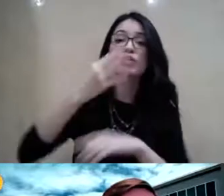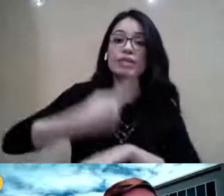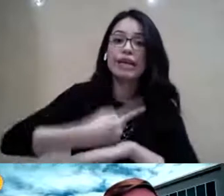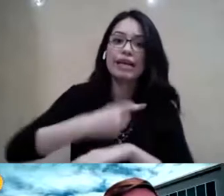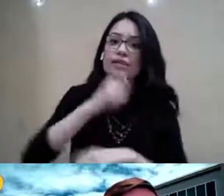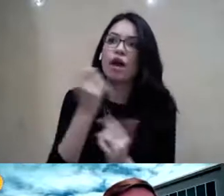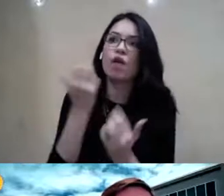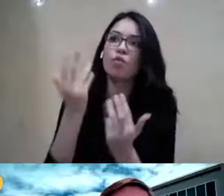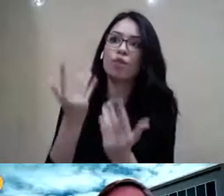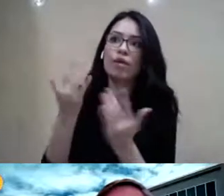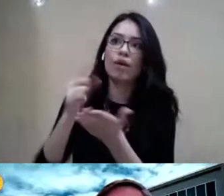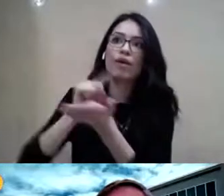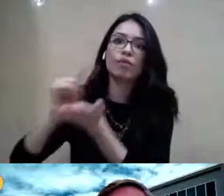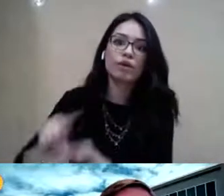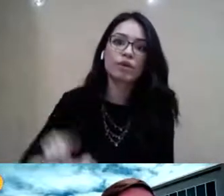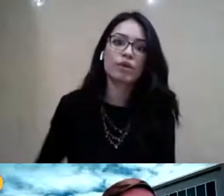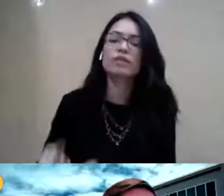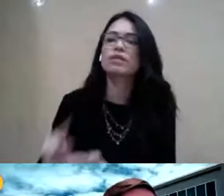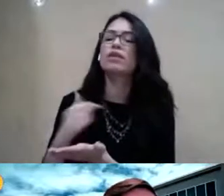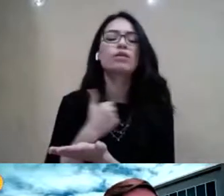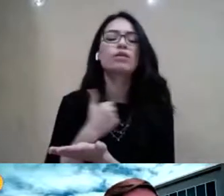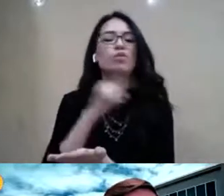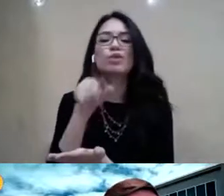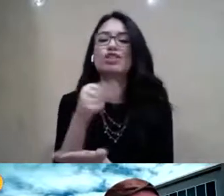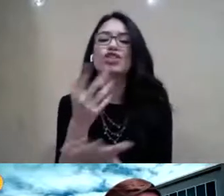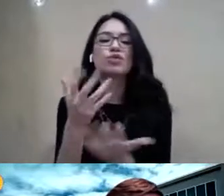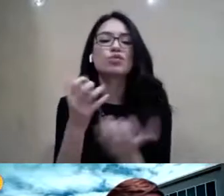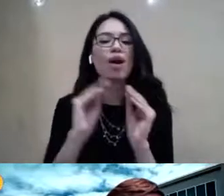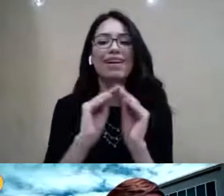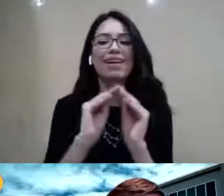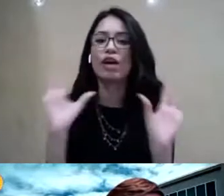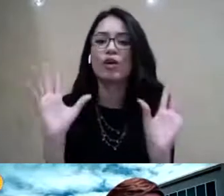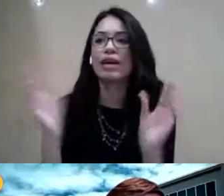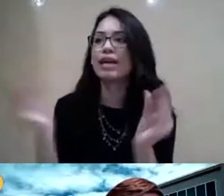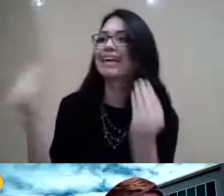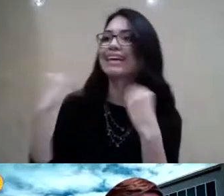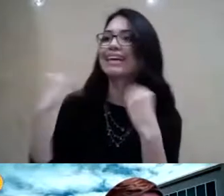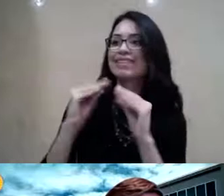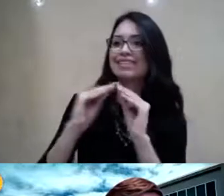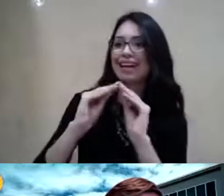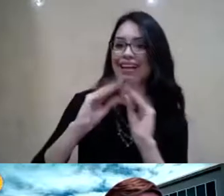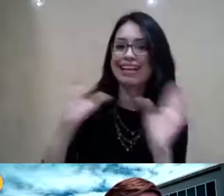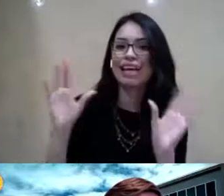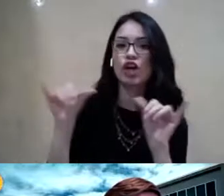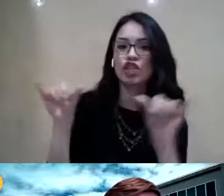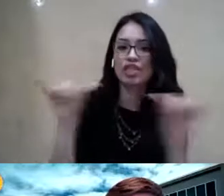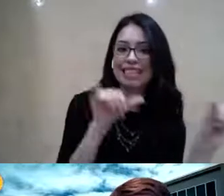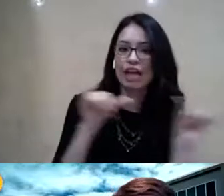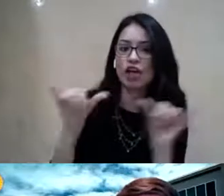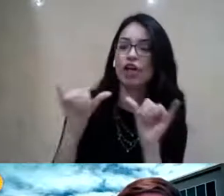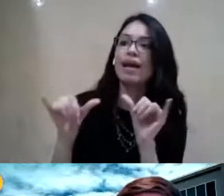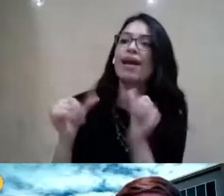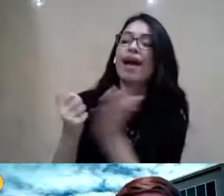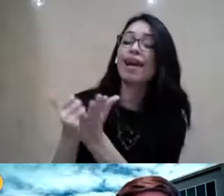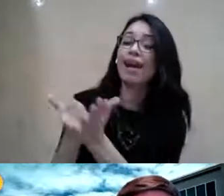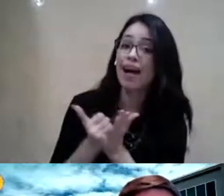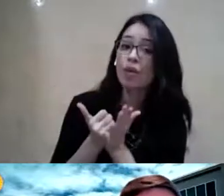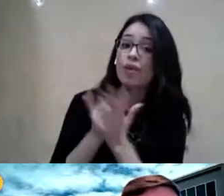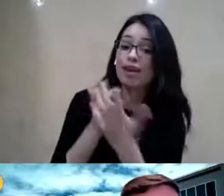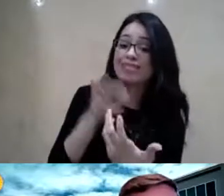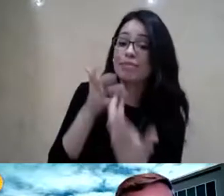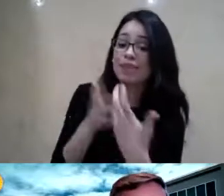clarity. Give us a clear and consistent standard, help the community meet that health standard, and we'll be ready to do our